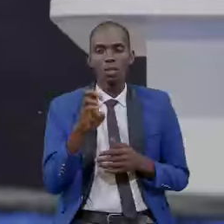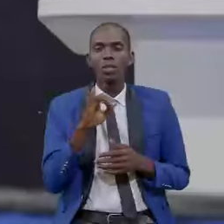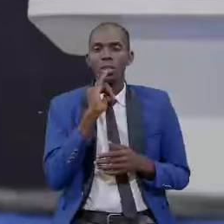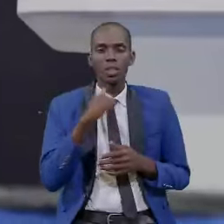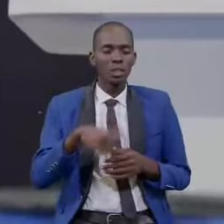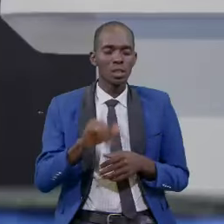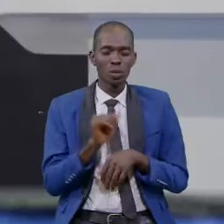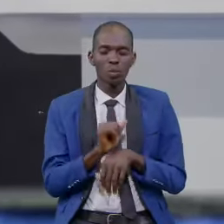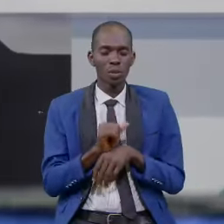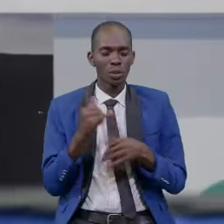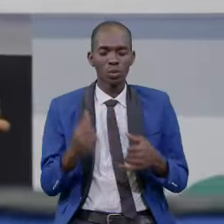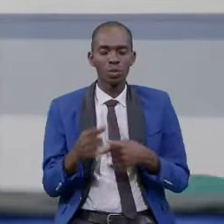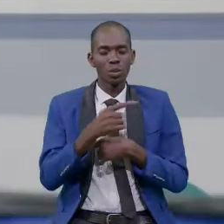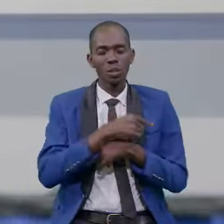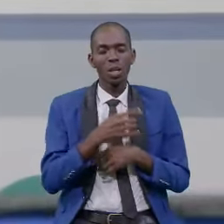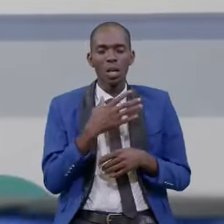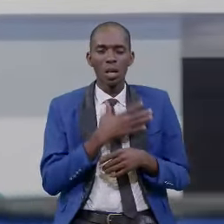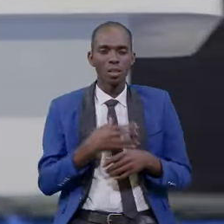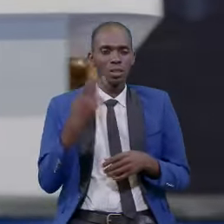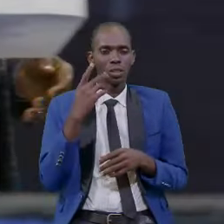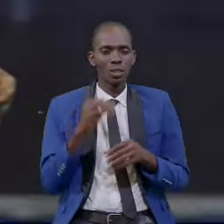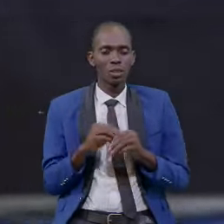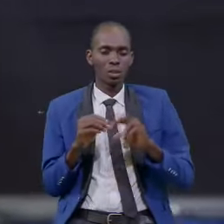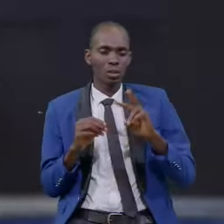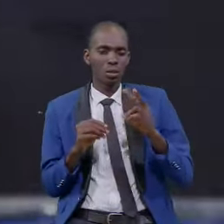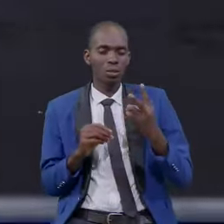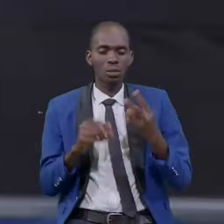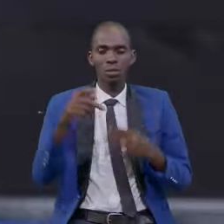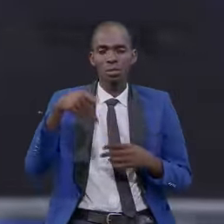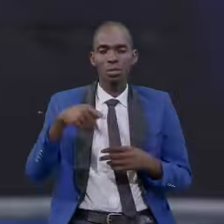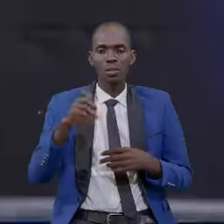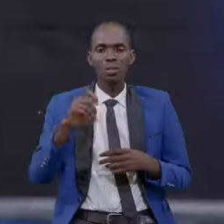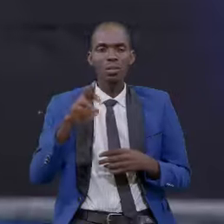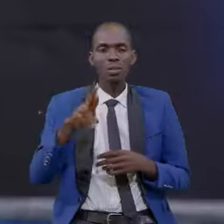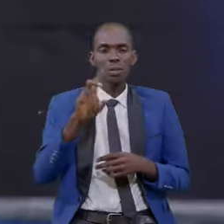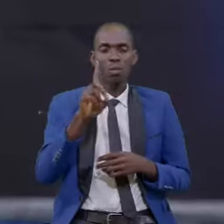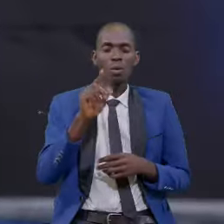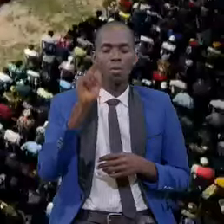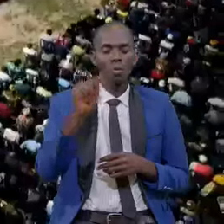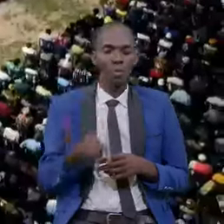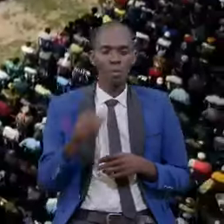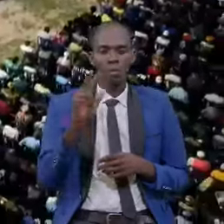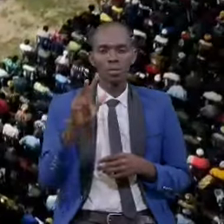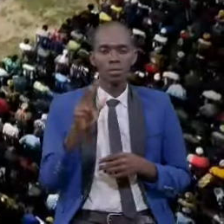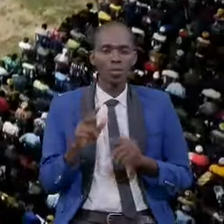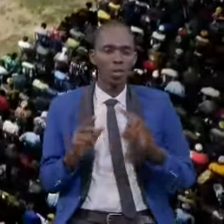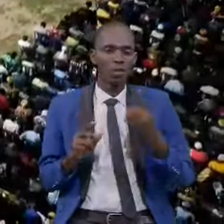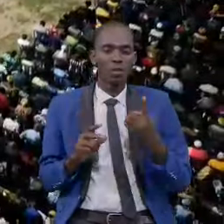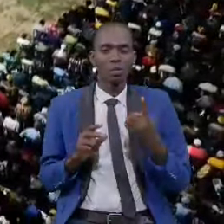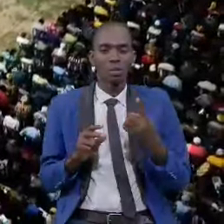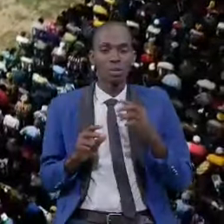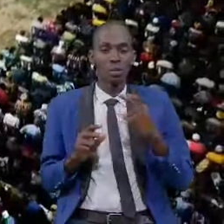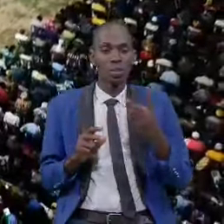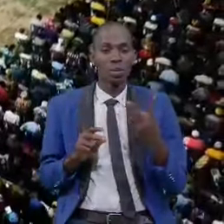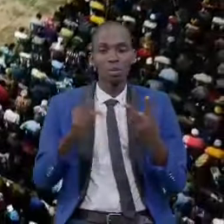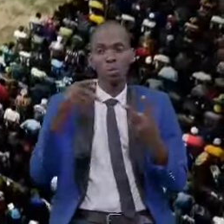reading there from verse 3. 2 Peter chapter 1, we're looking at verse 3. According